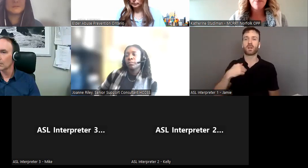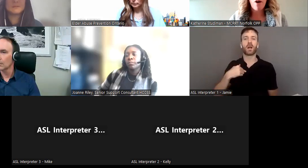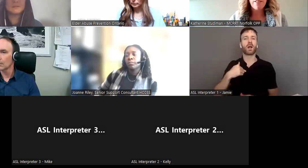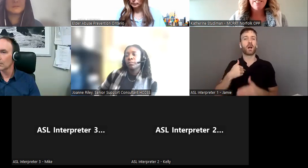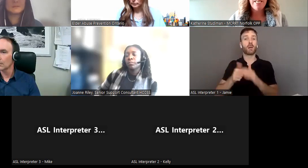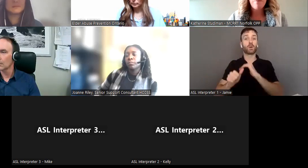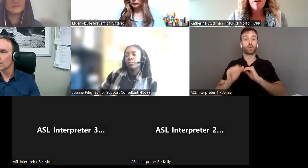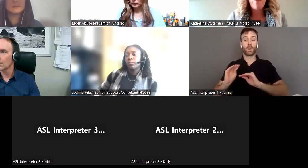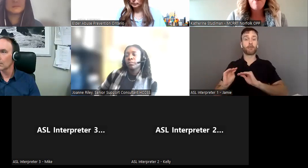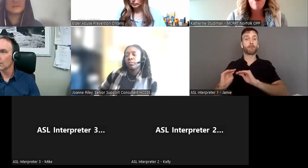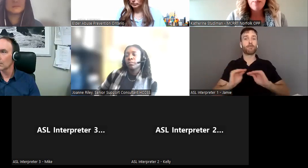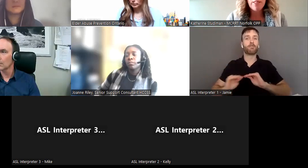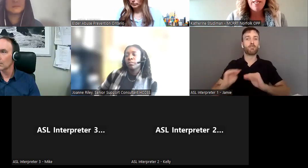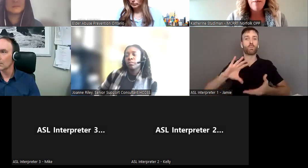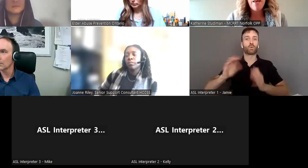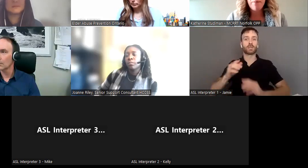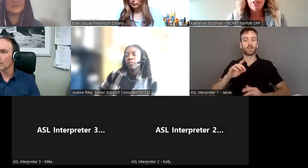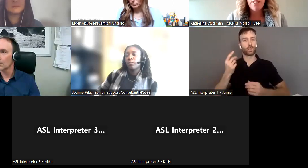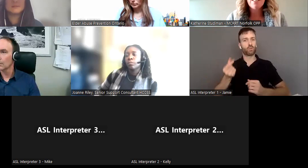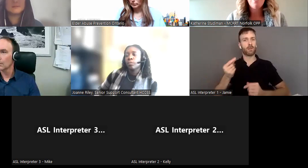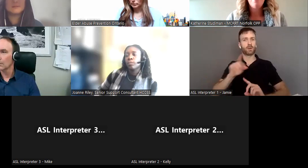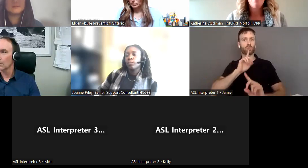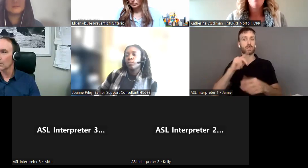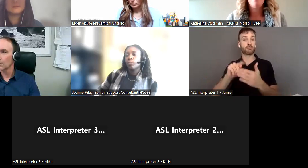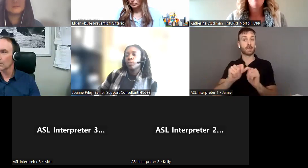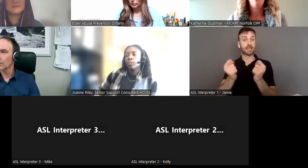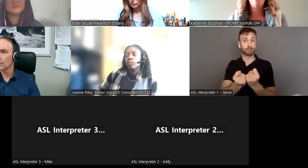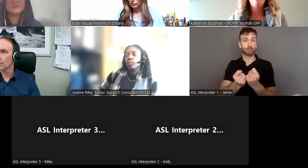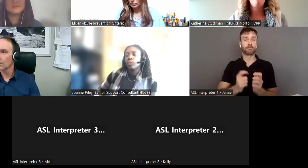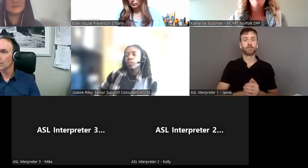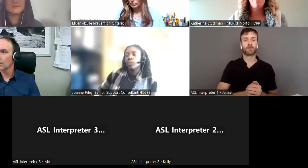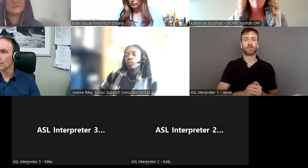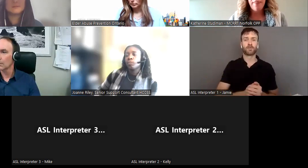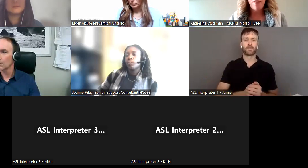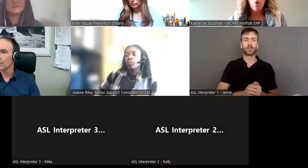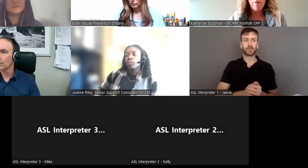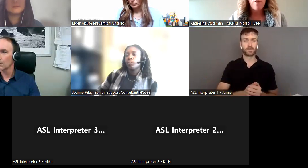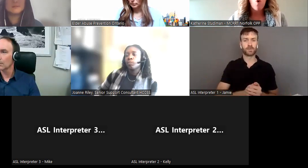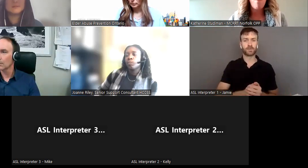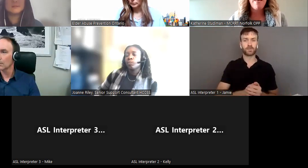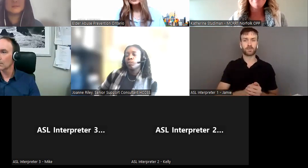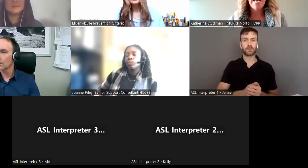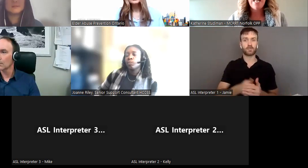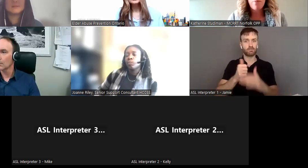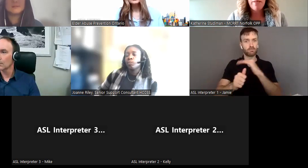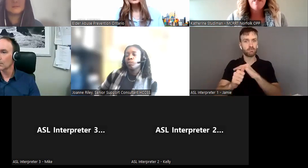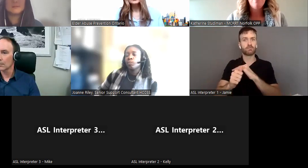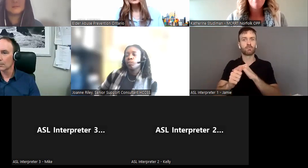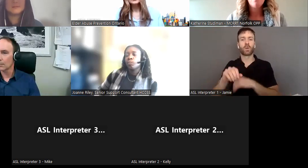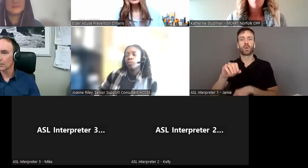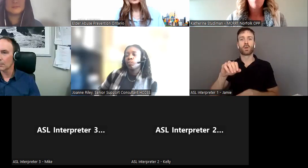Rapid Response Team, MCERT, embedded within the Norfolk OPP